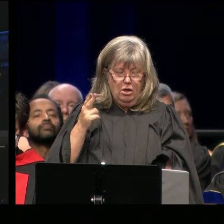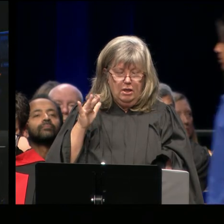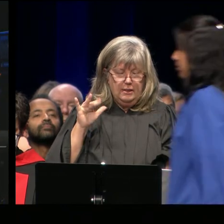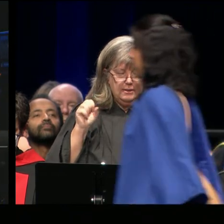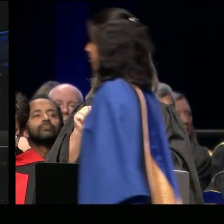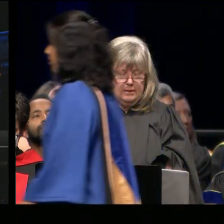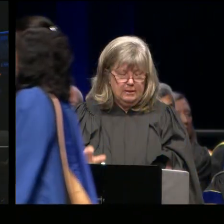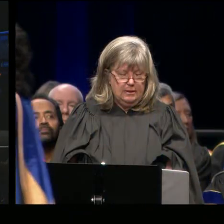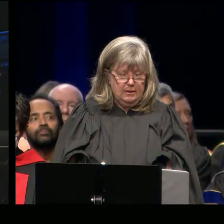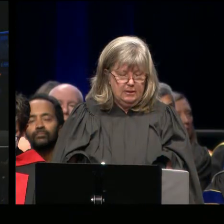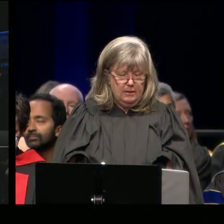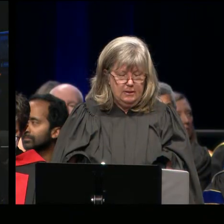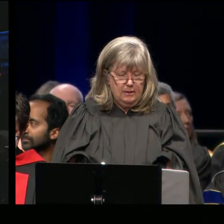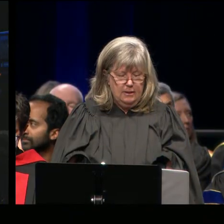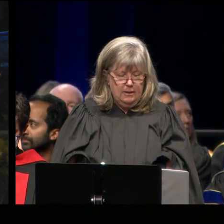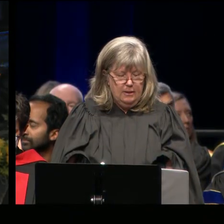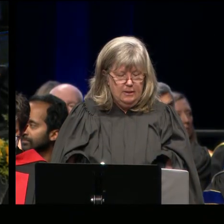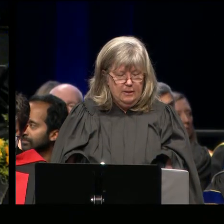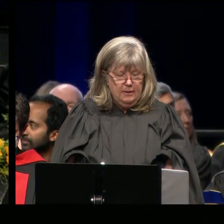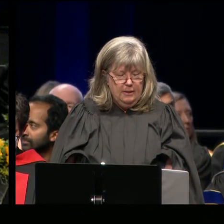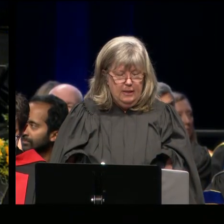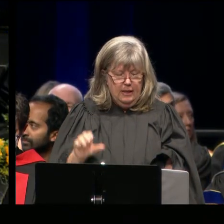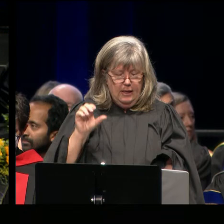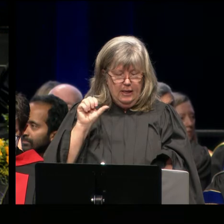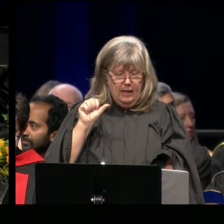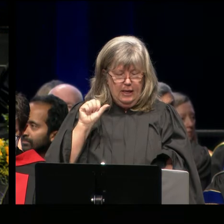Amy Carita Quispe.